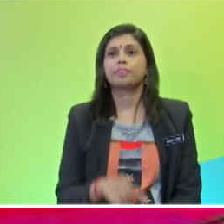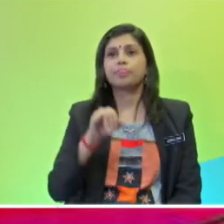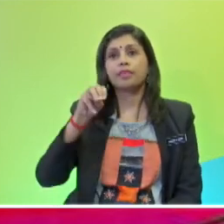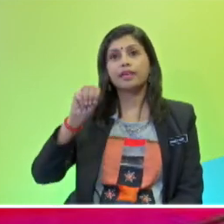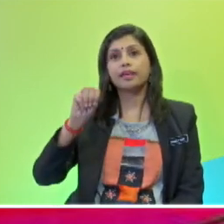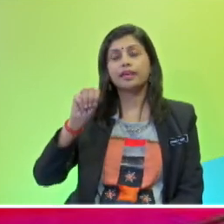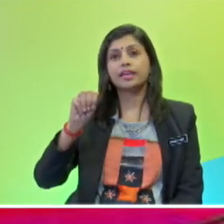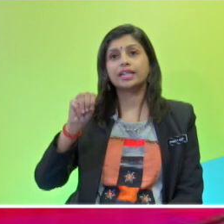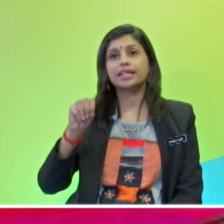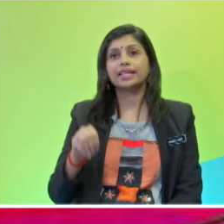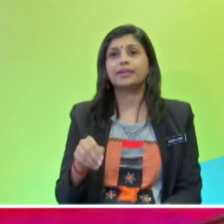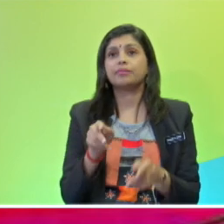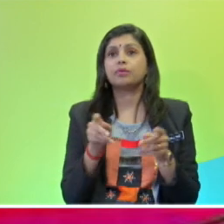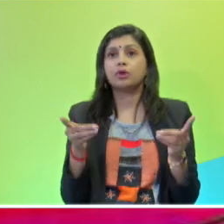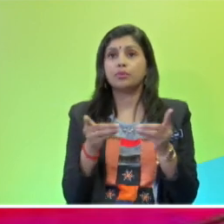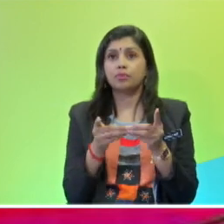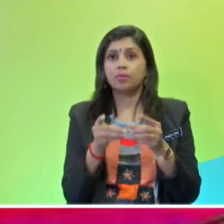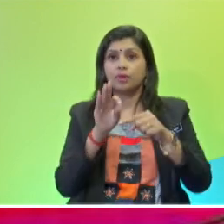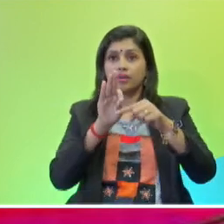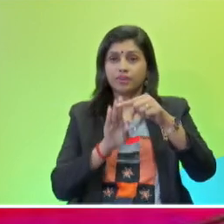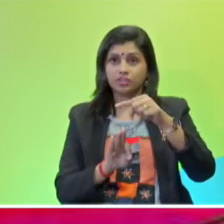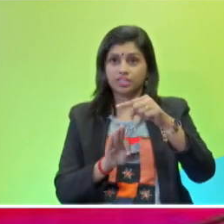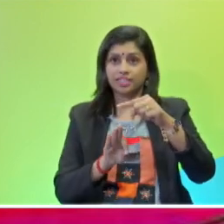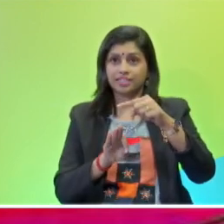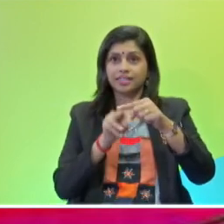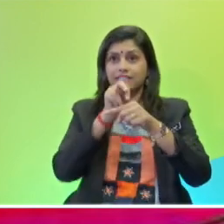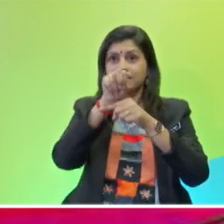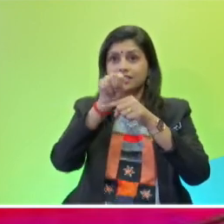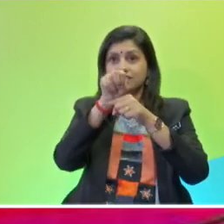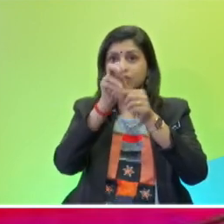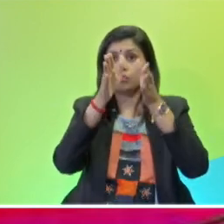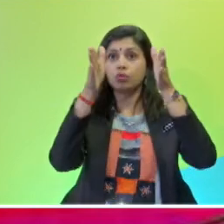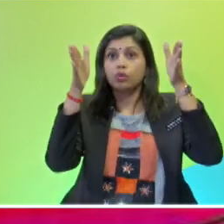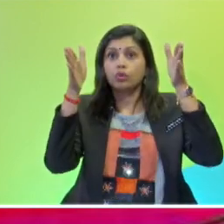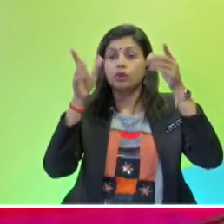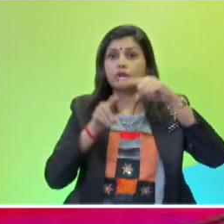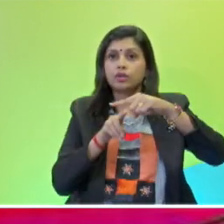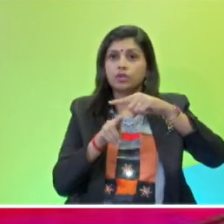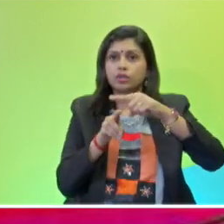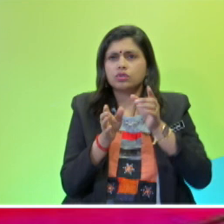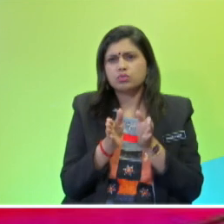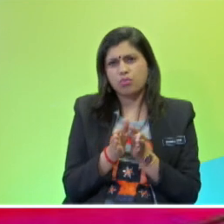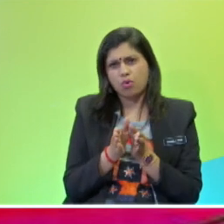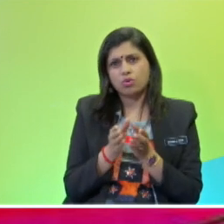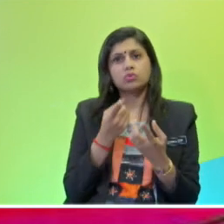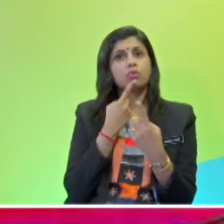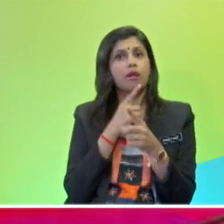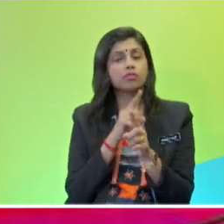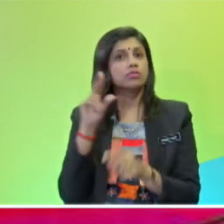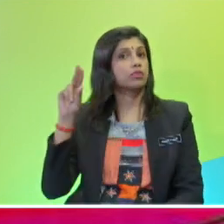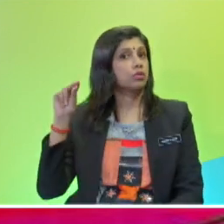bigger than the denominator. So normally we shouldn't leave the answer in improper fraction. You have to convert it